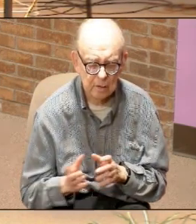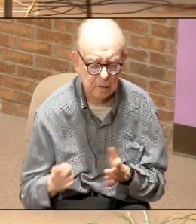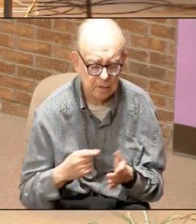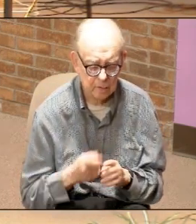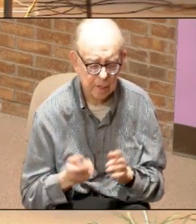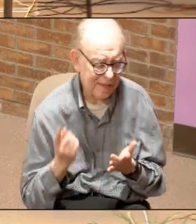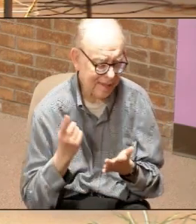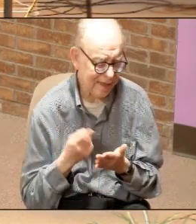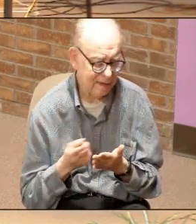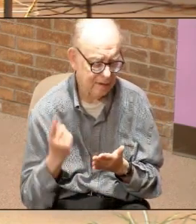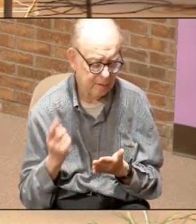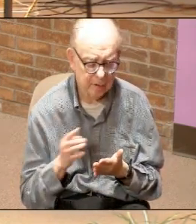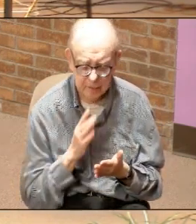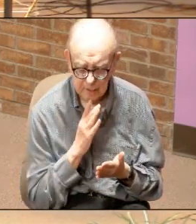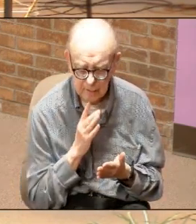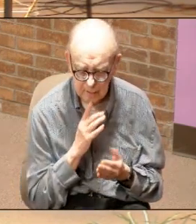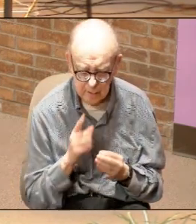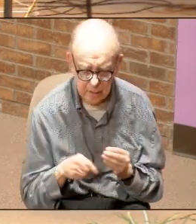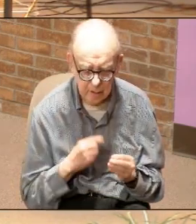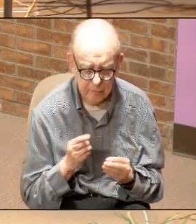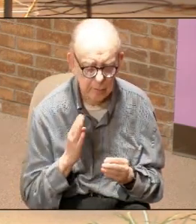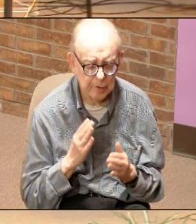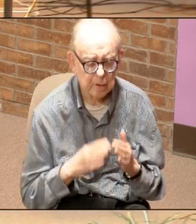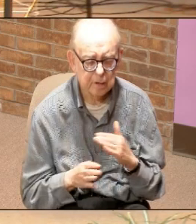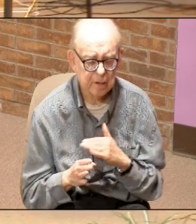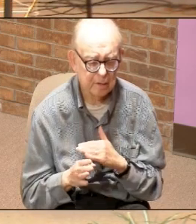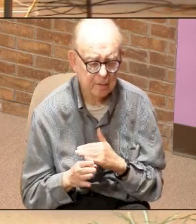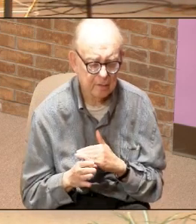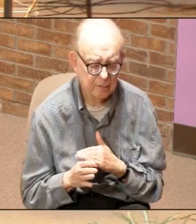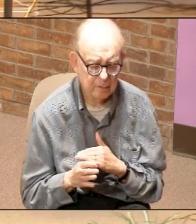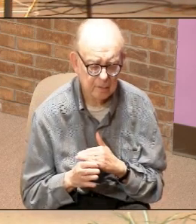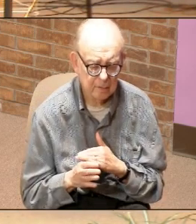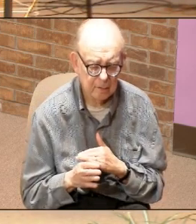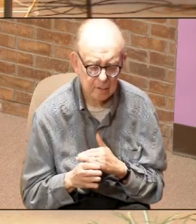And then last week, we talked about humility.